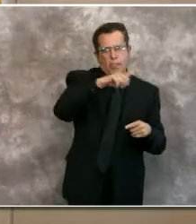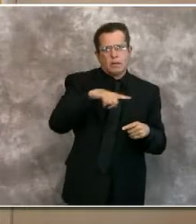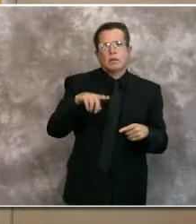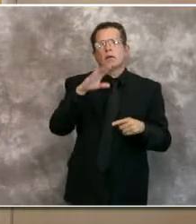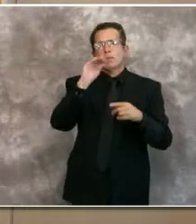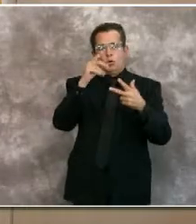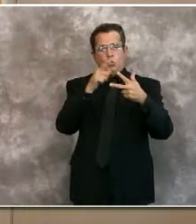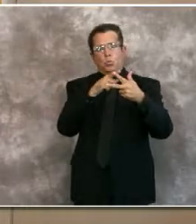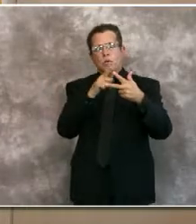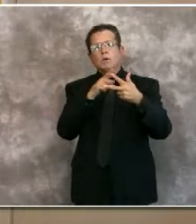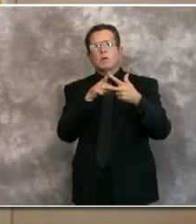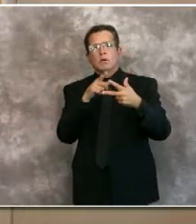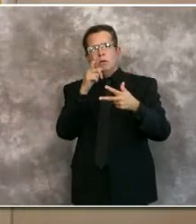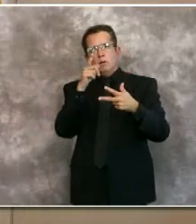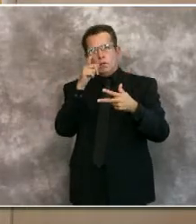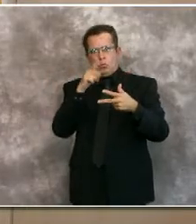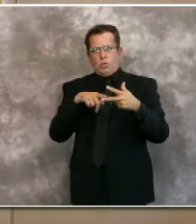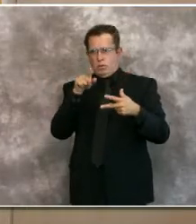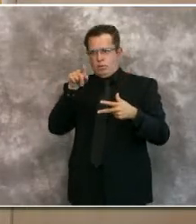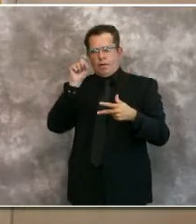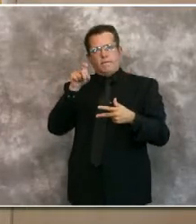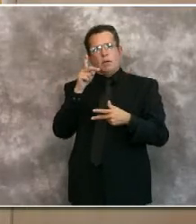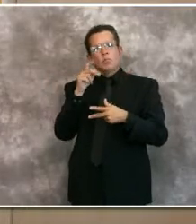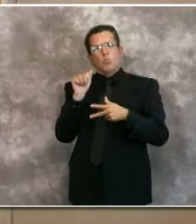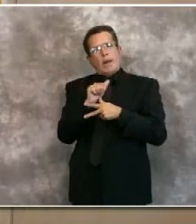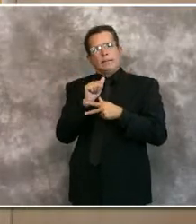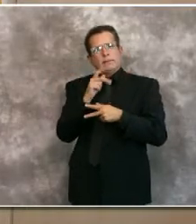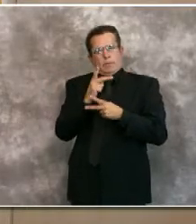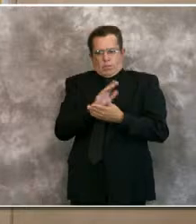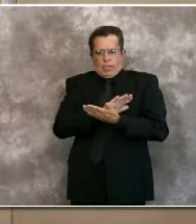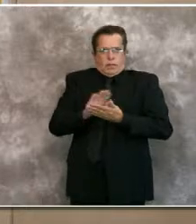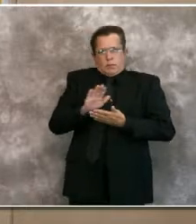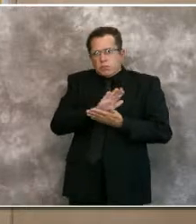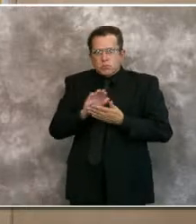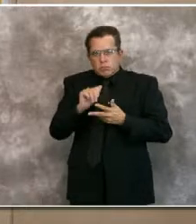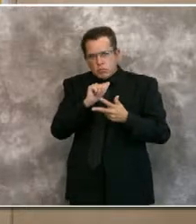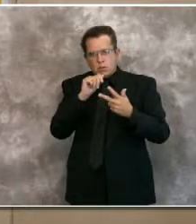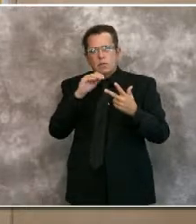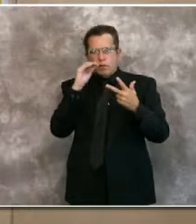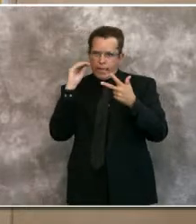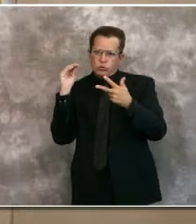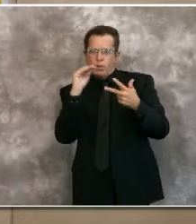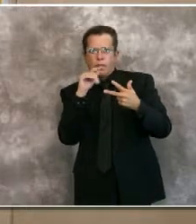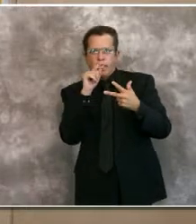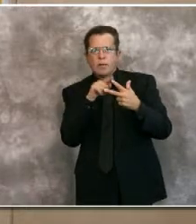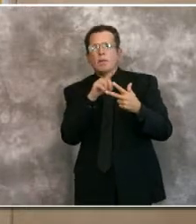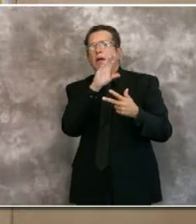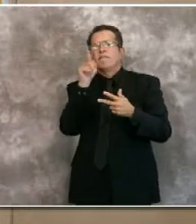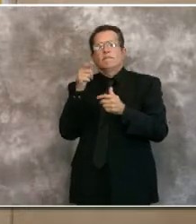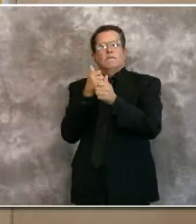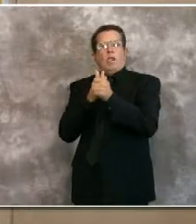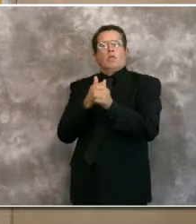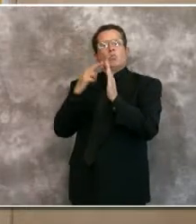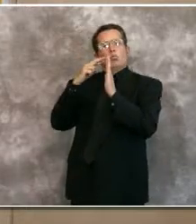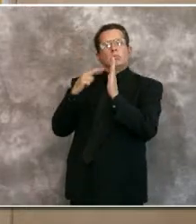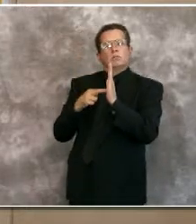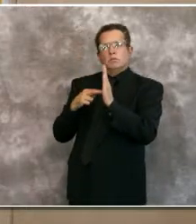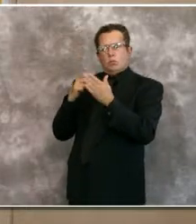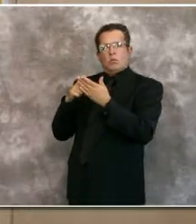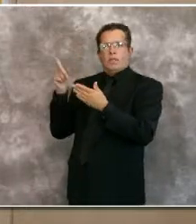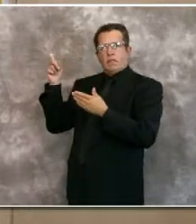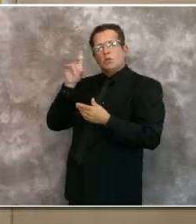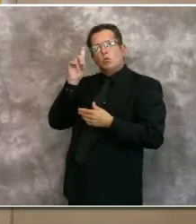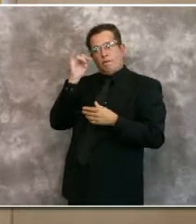the practices that need to be in place, and following the procedures that we would normally do when there is